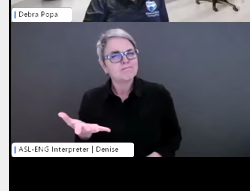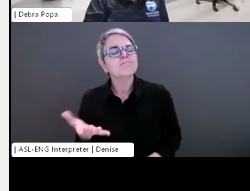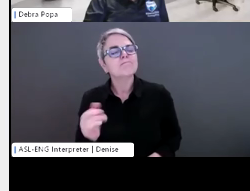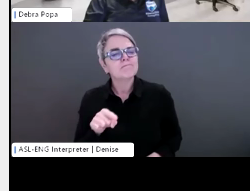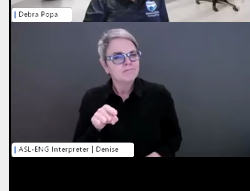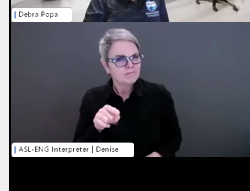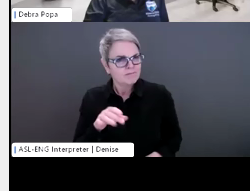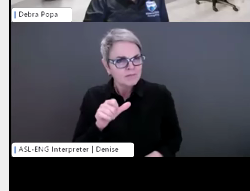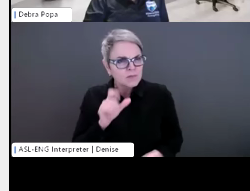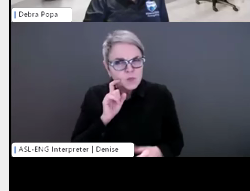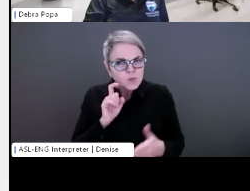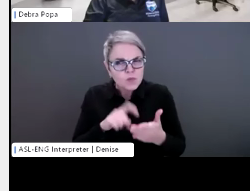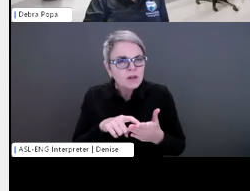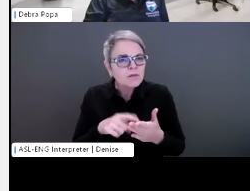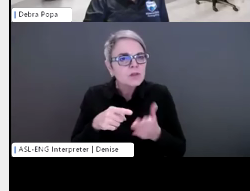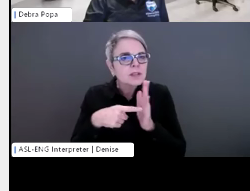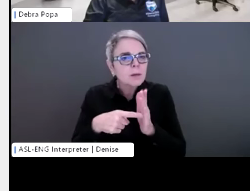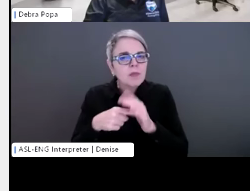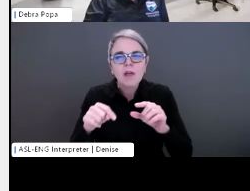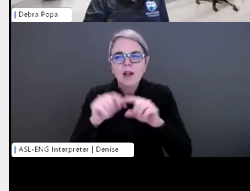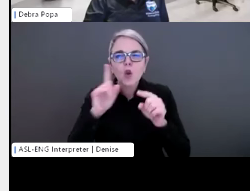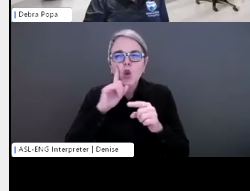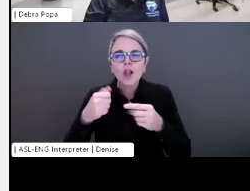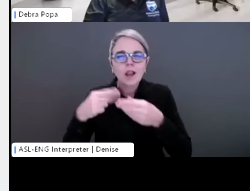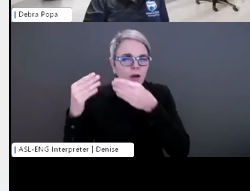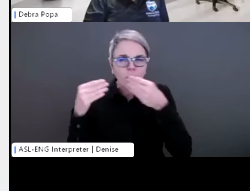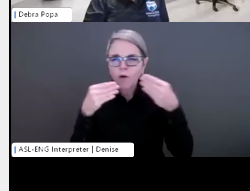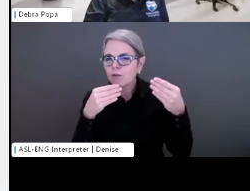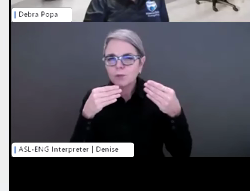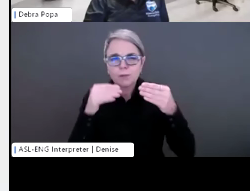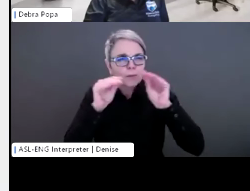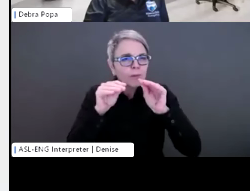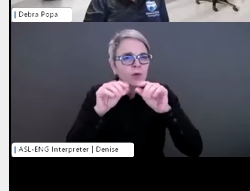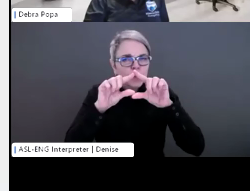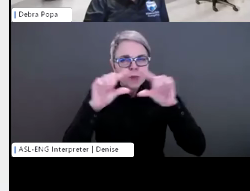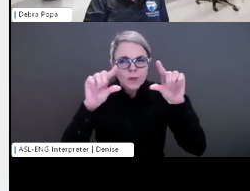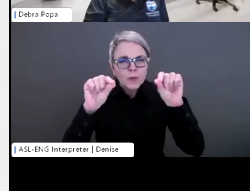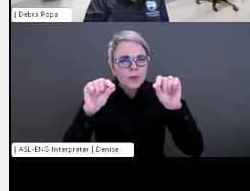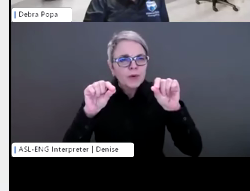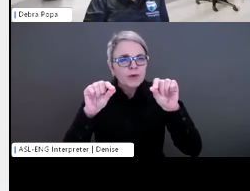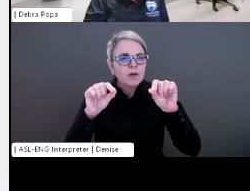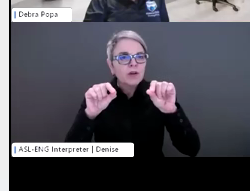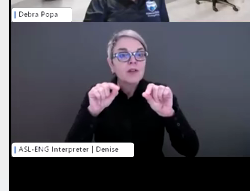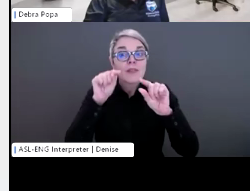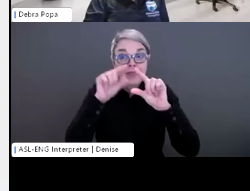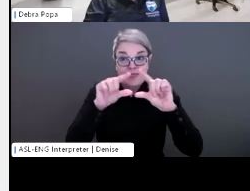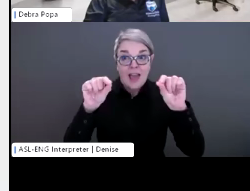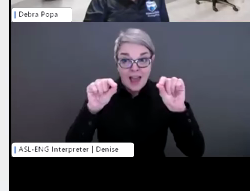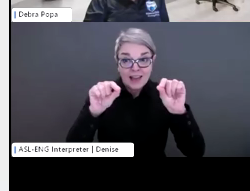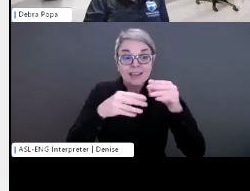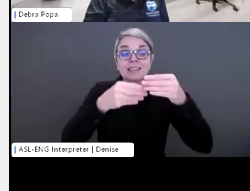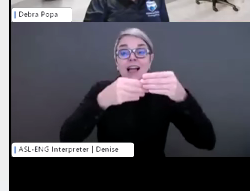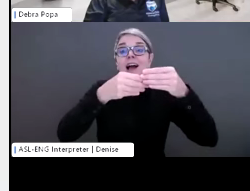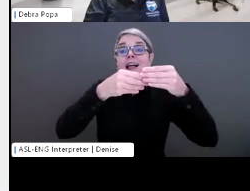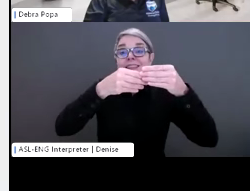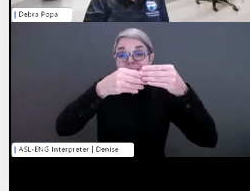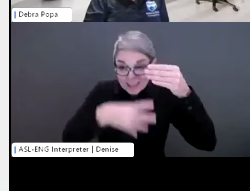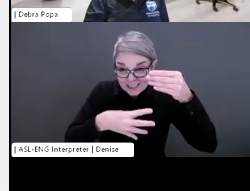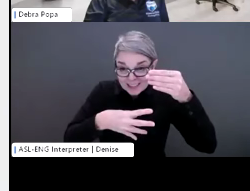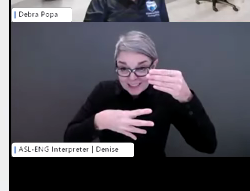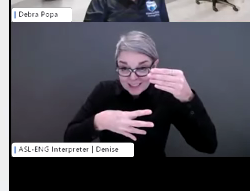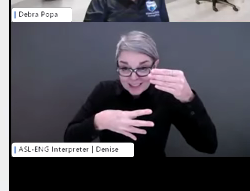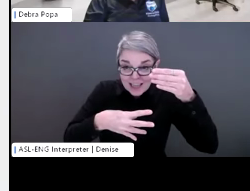envelopes. So these are simply lists of lists. So not only are these lists available publicly, but